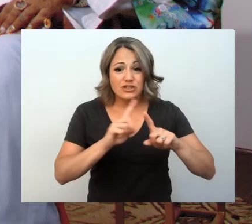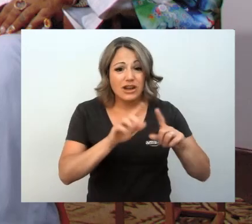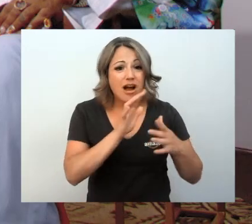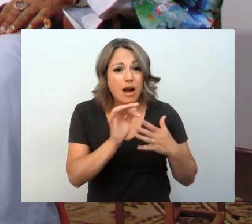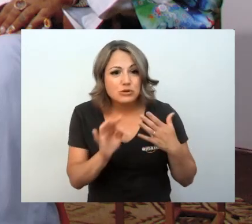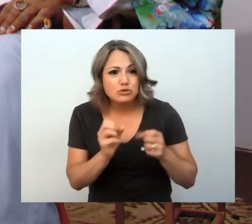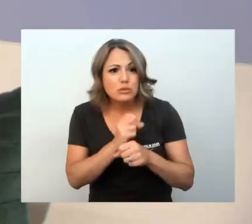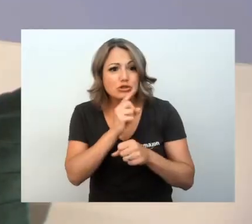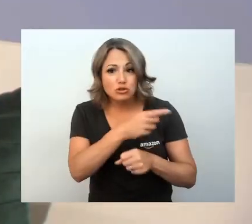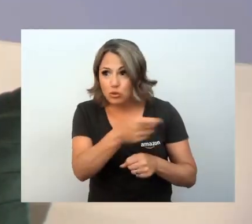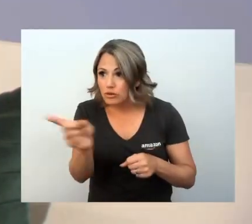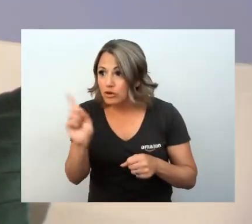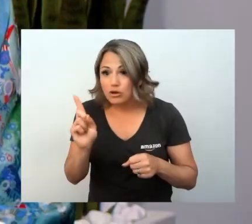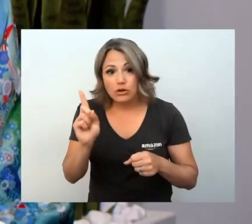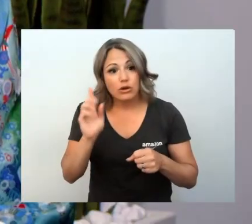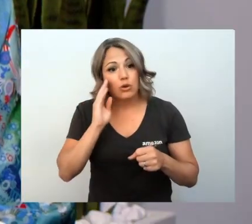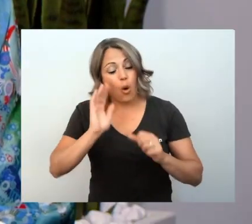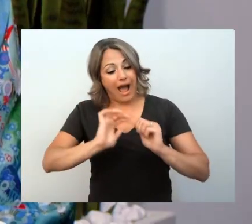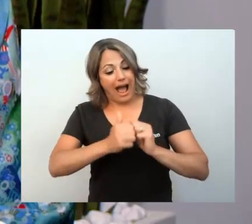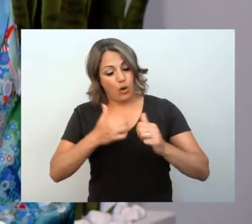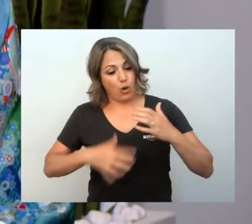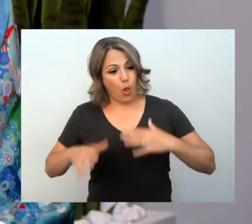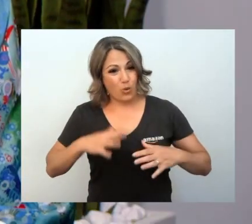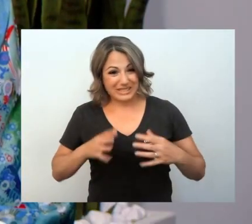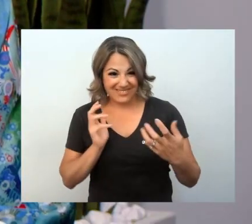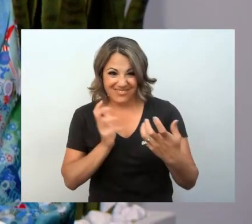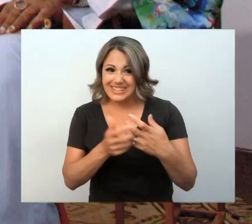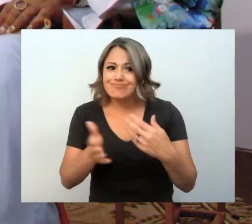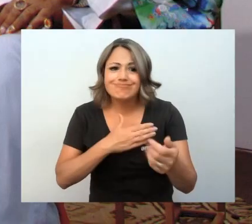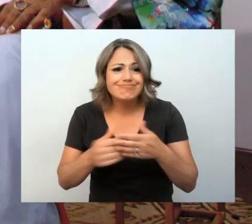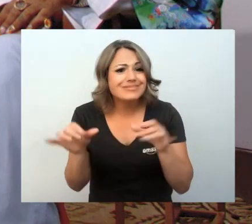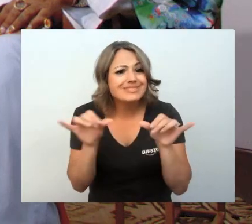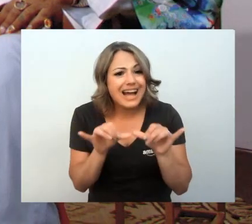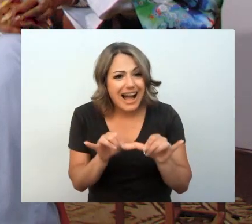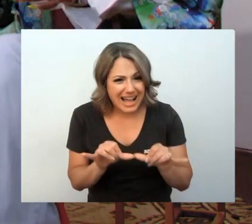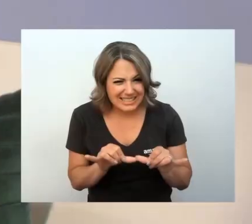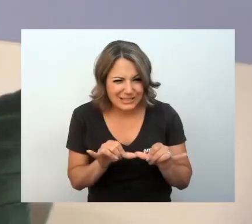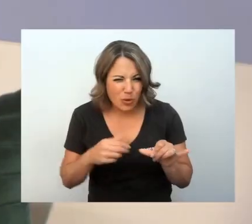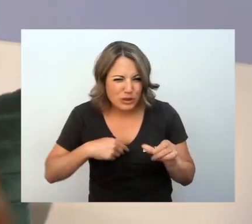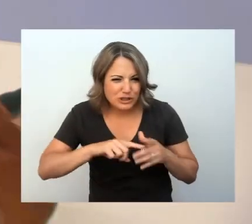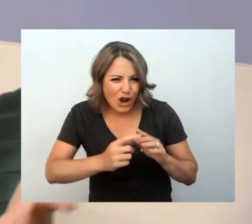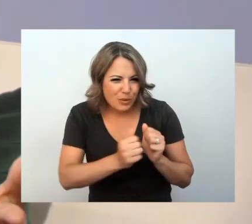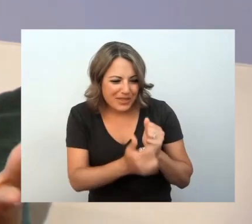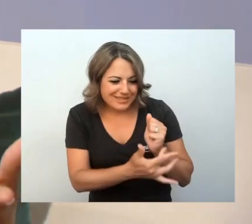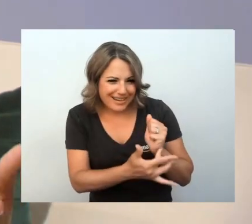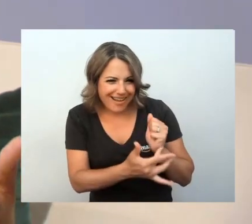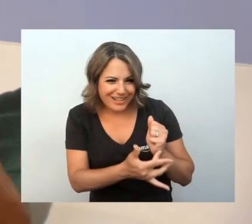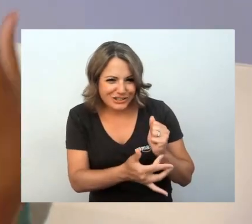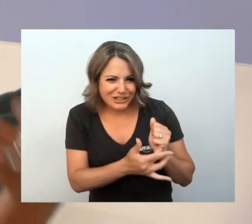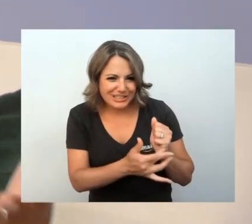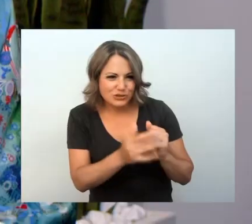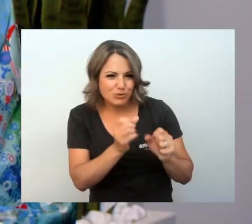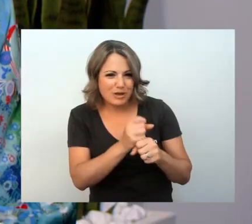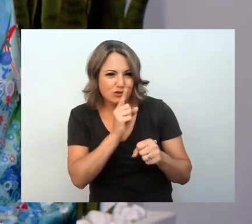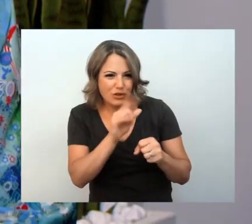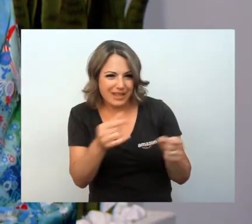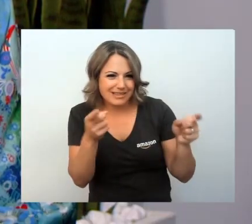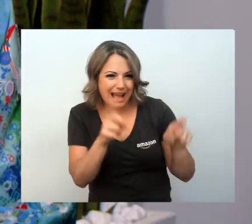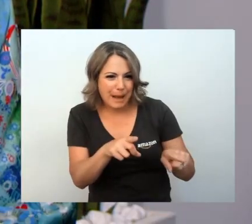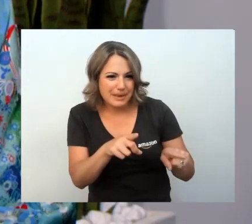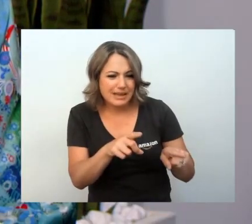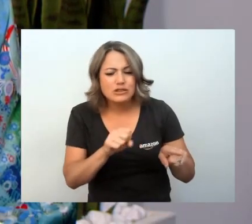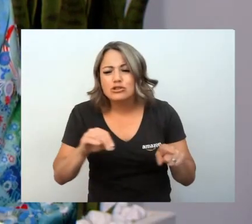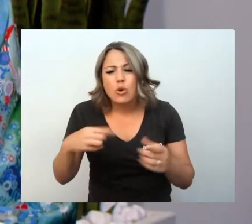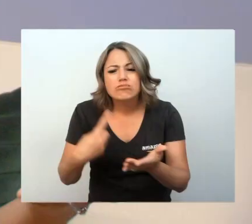of our customers know how the clothes fit, no matter what their size is. So talk to us about how you have approached